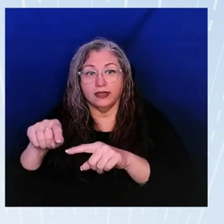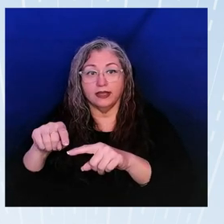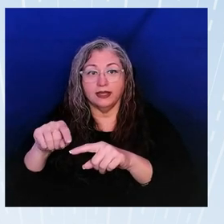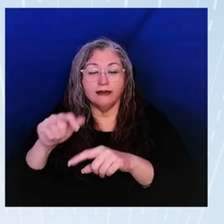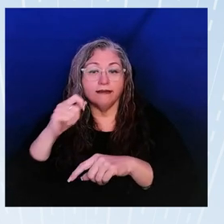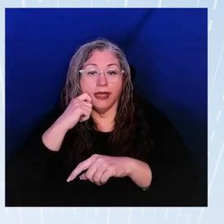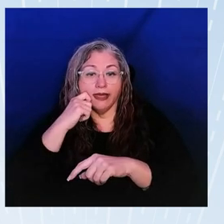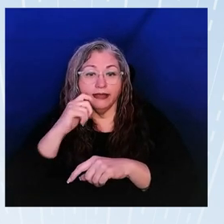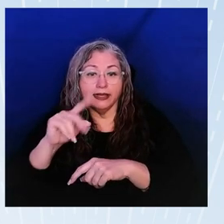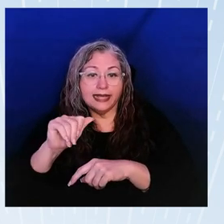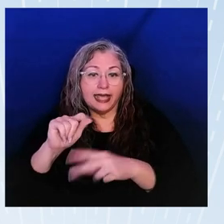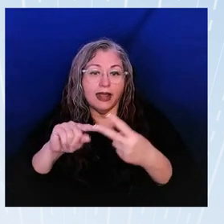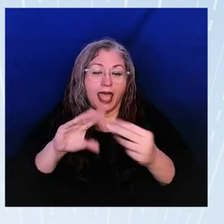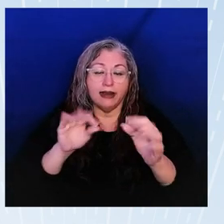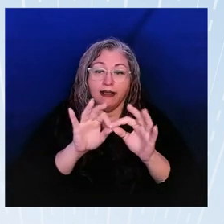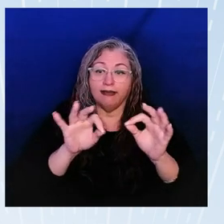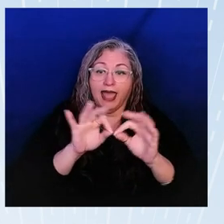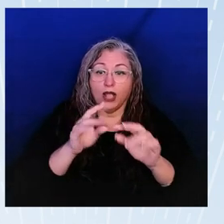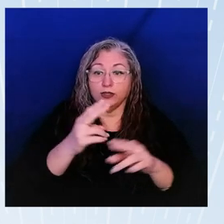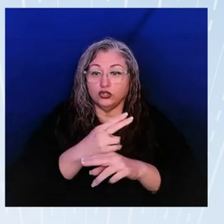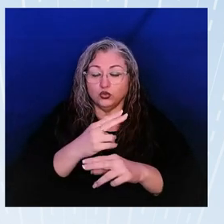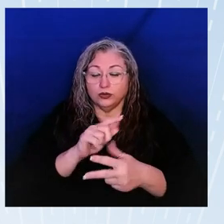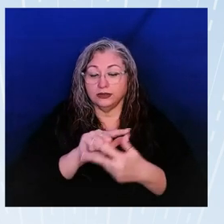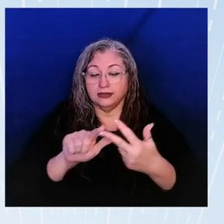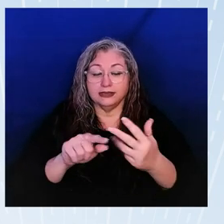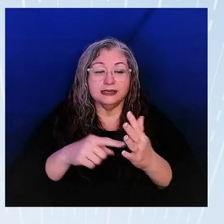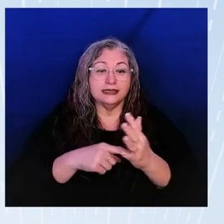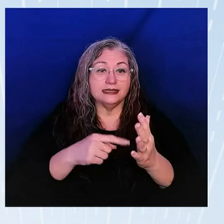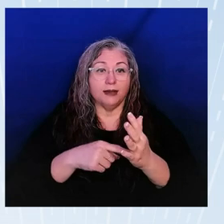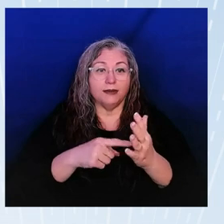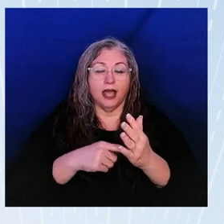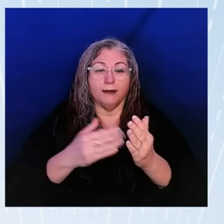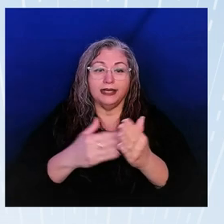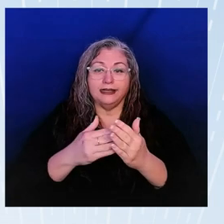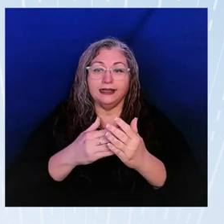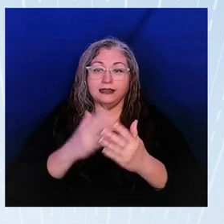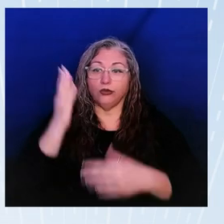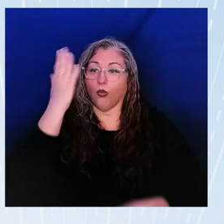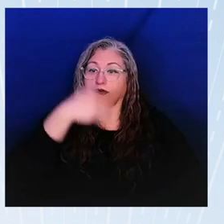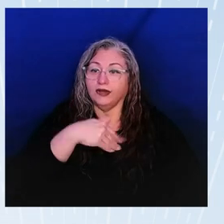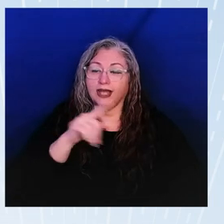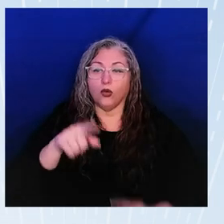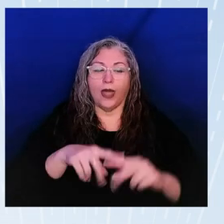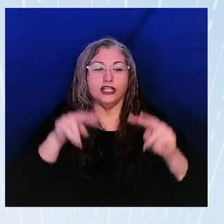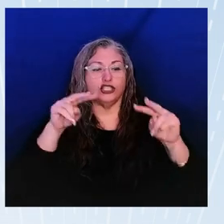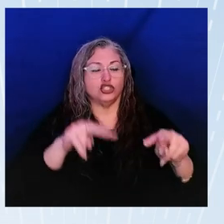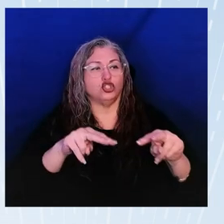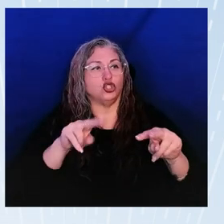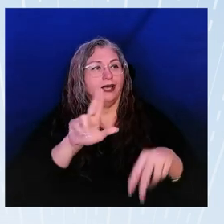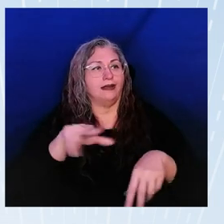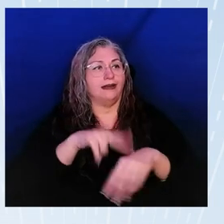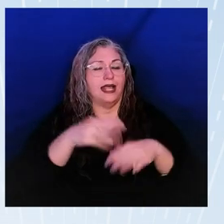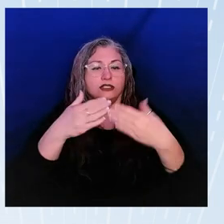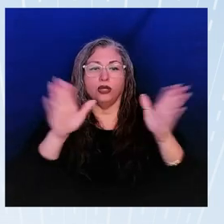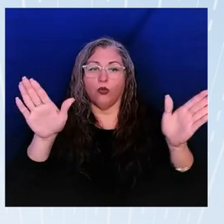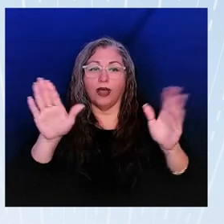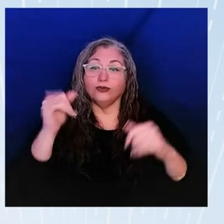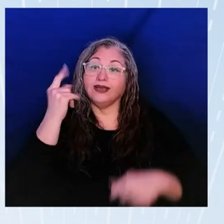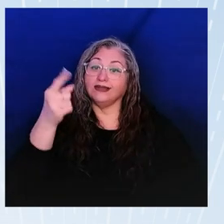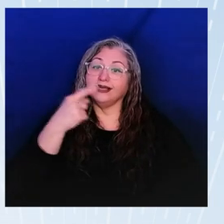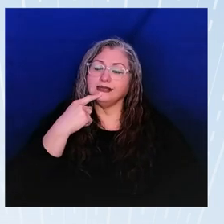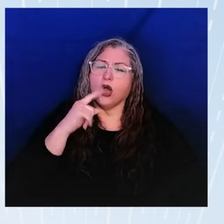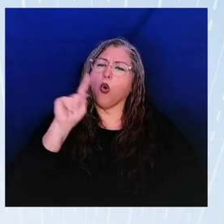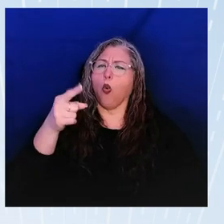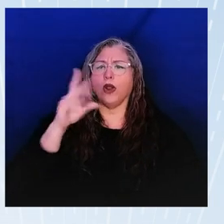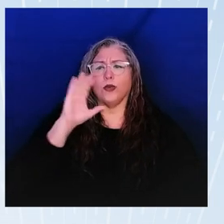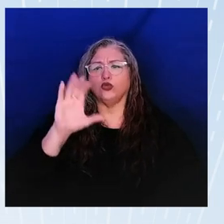data and language use, which sometimes is masked by just looking at it at a national level. So when they say, we're only going to do the